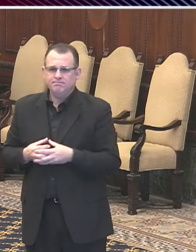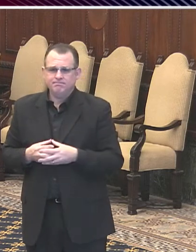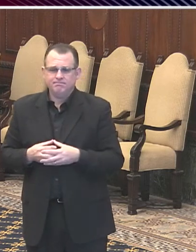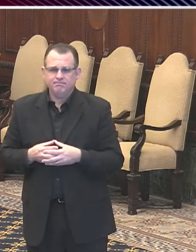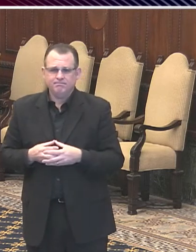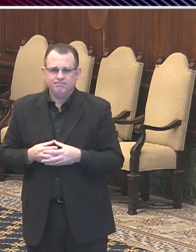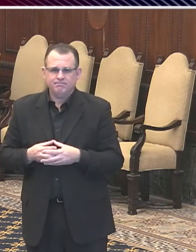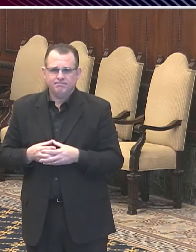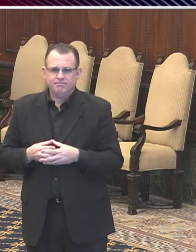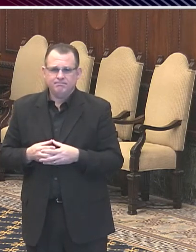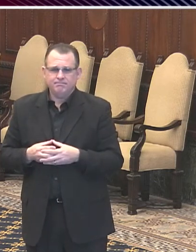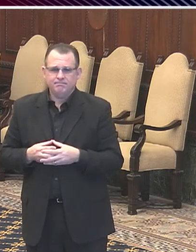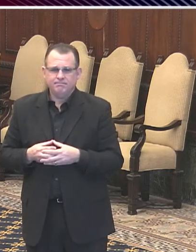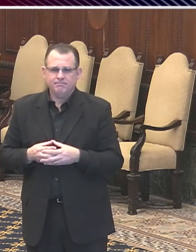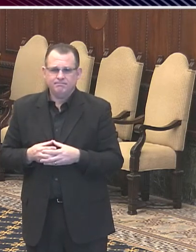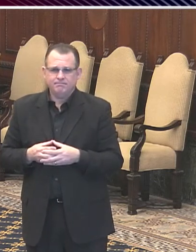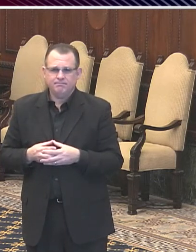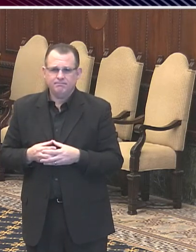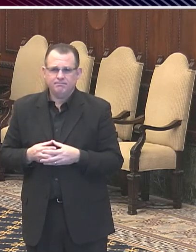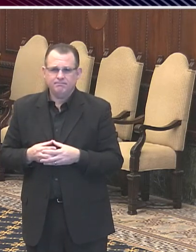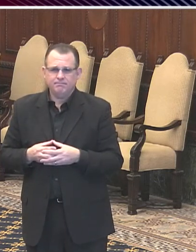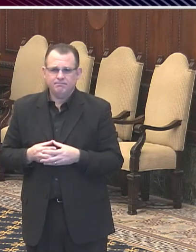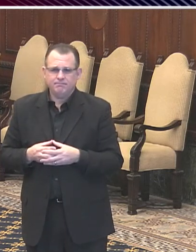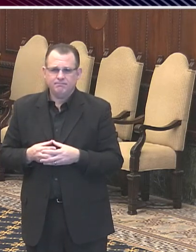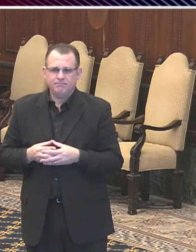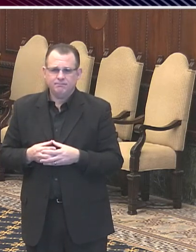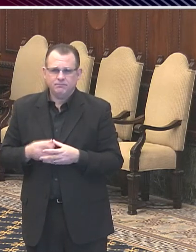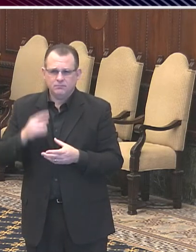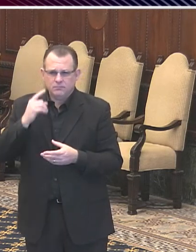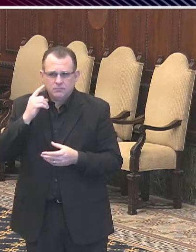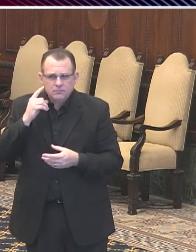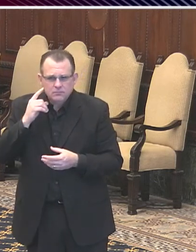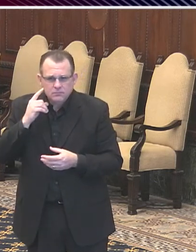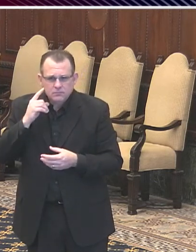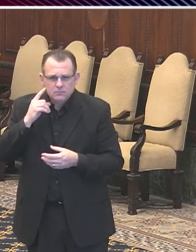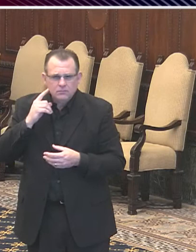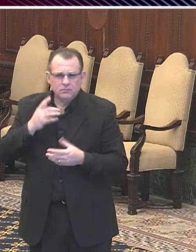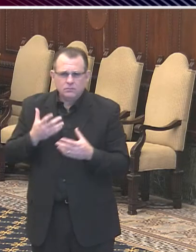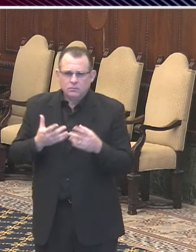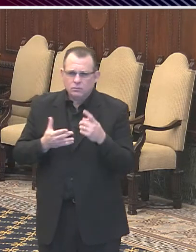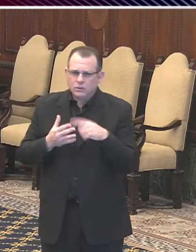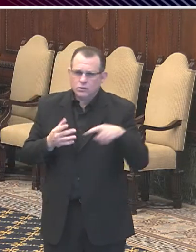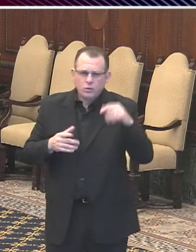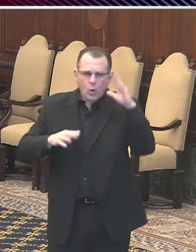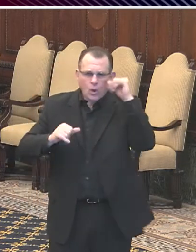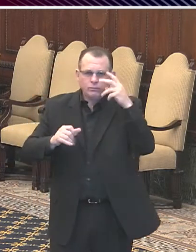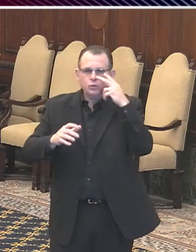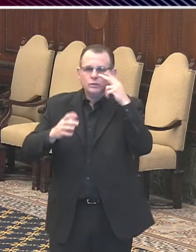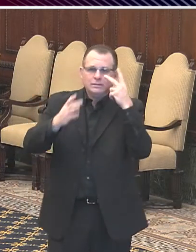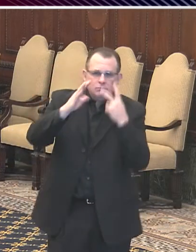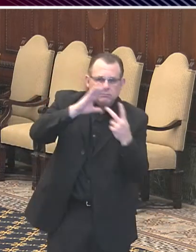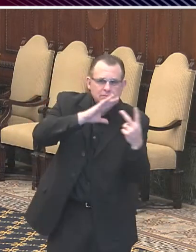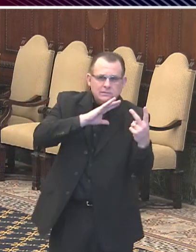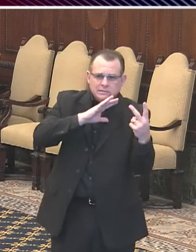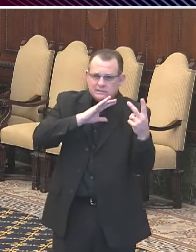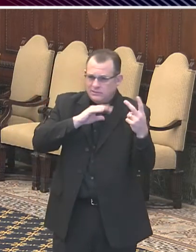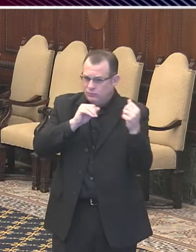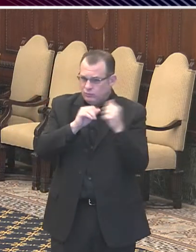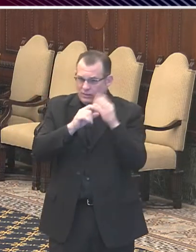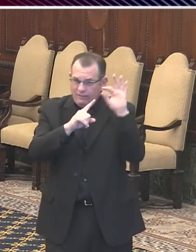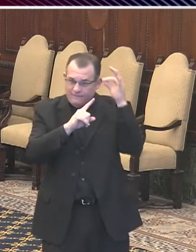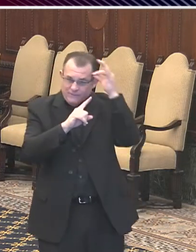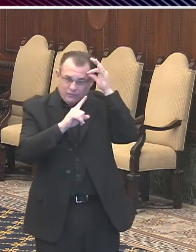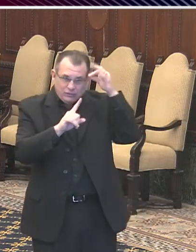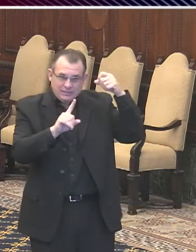is just kind of what you guys would hope to see out of, say, future federal stimulus to kind of help